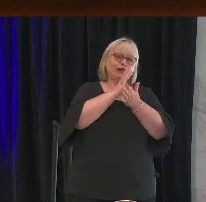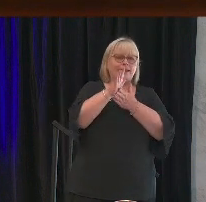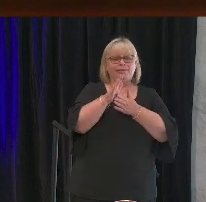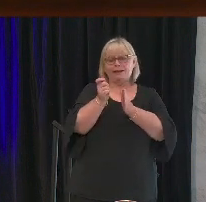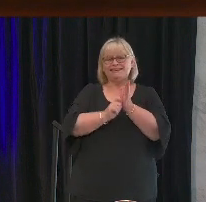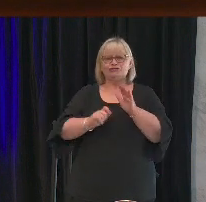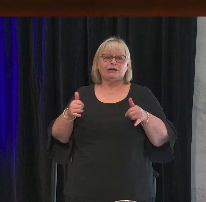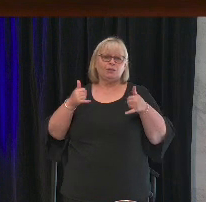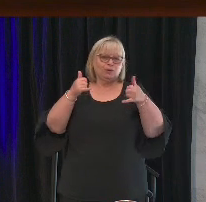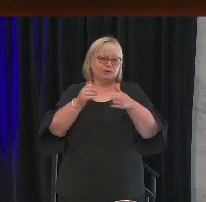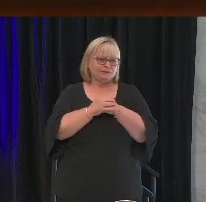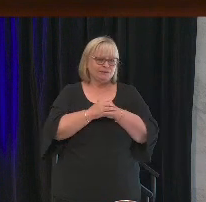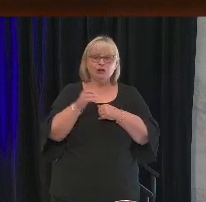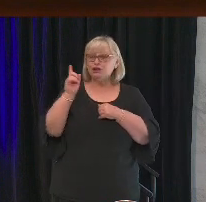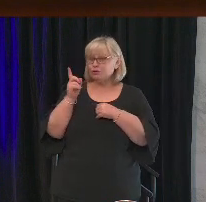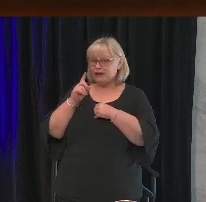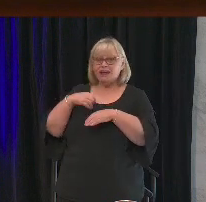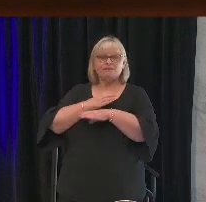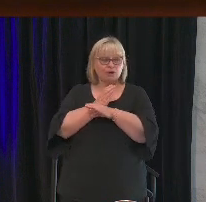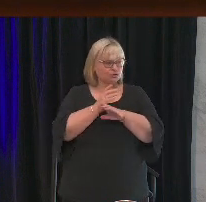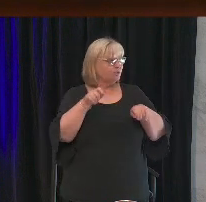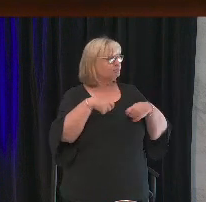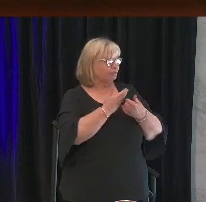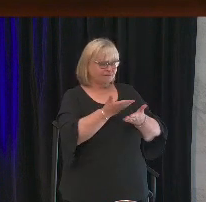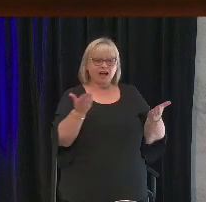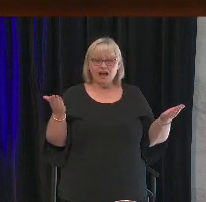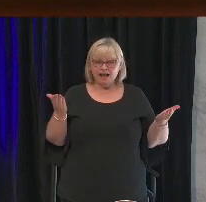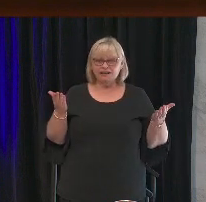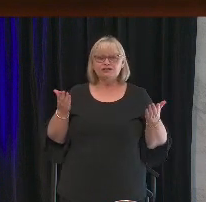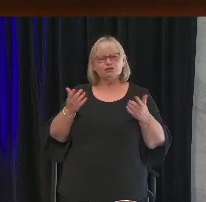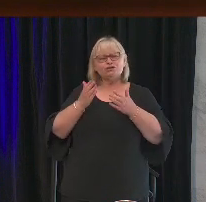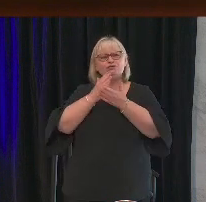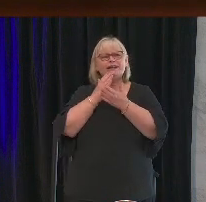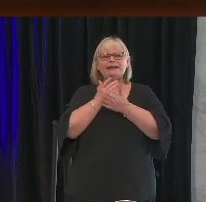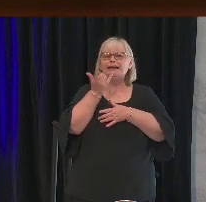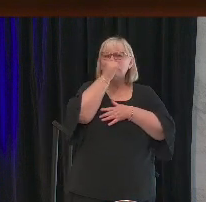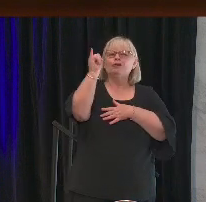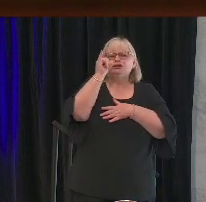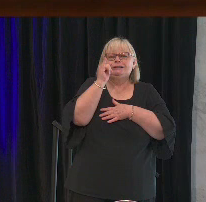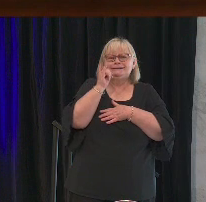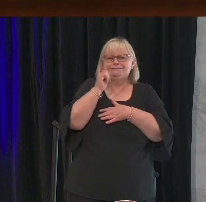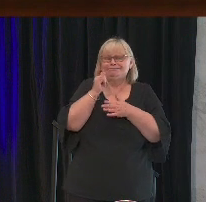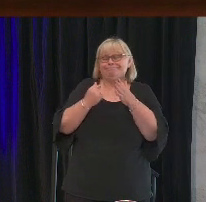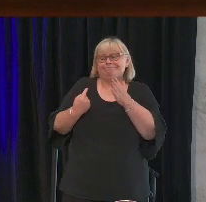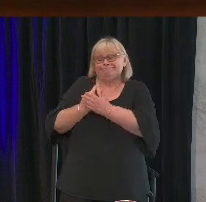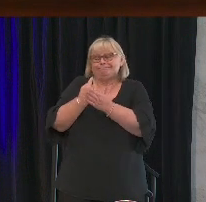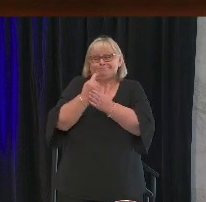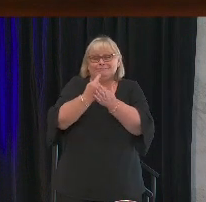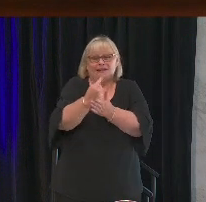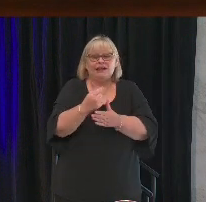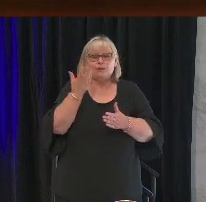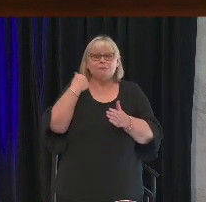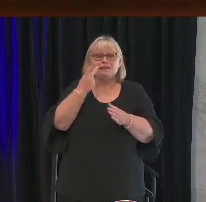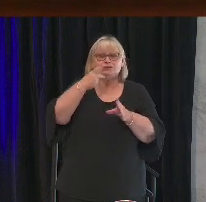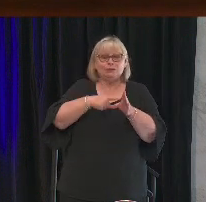Awards. Today's virtual event has provided an opportunity to break what has become a rather unfortunate tradition. The past 2 years, these